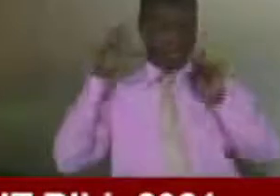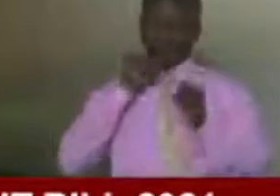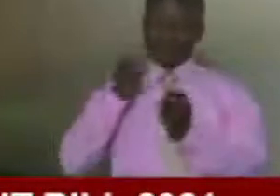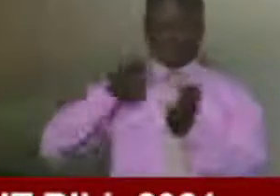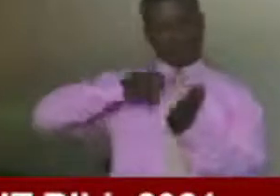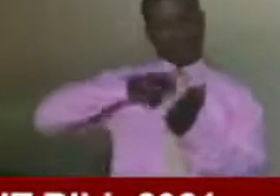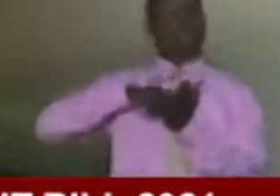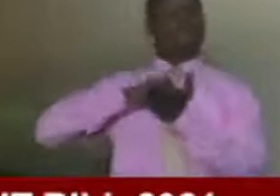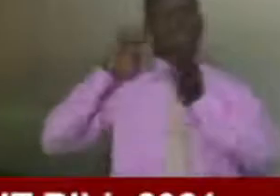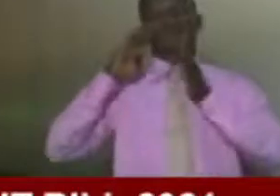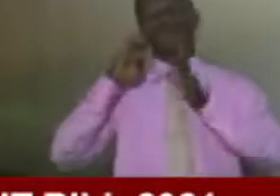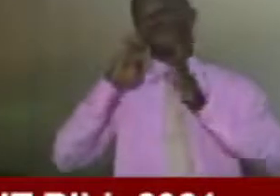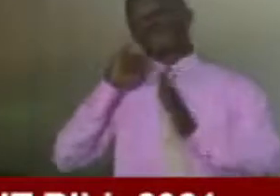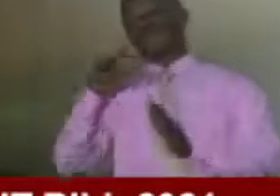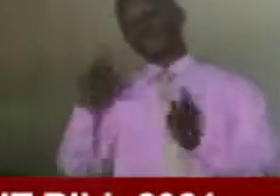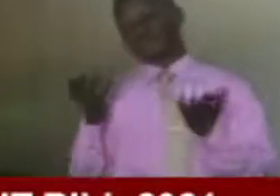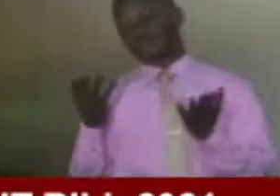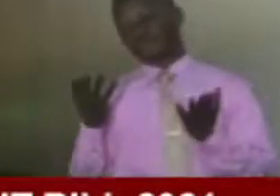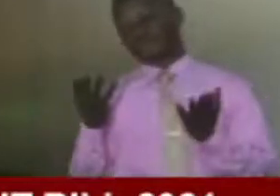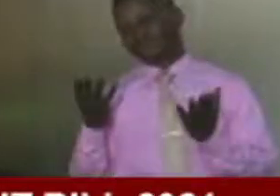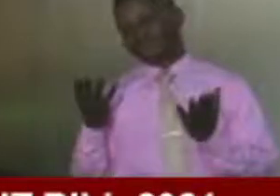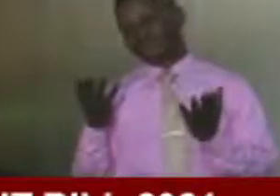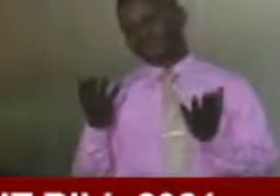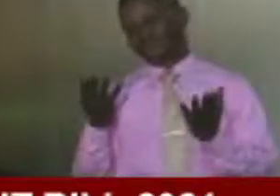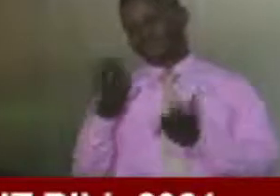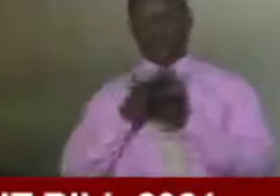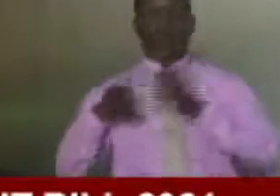quite important. There is a clause there, for example, if you look at